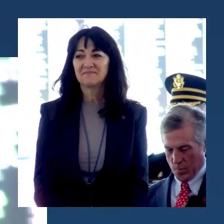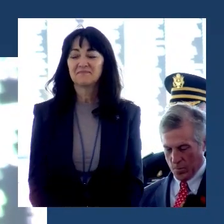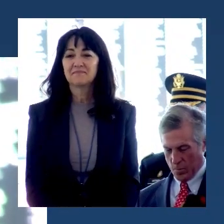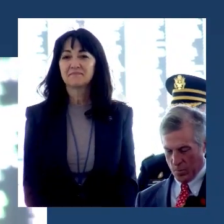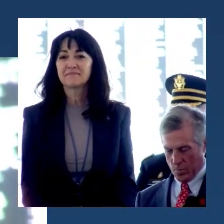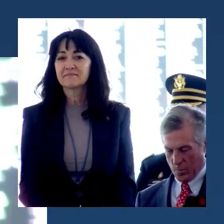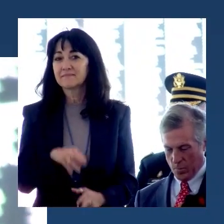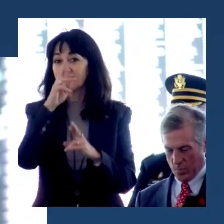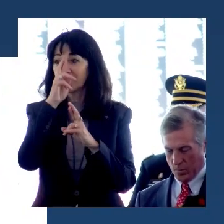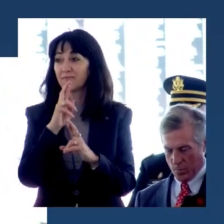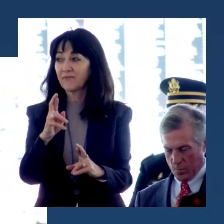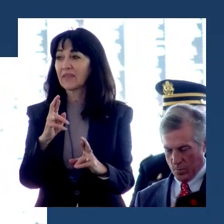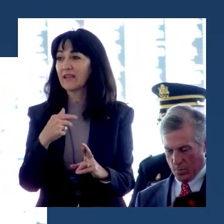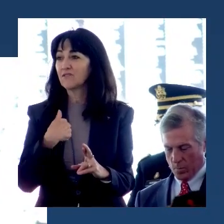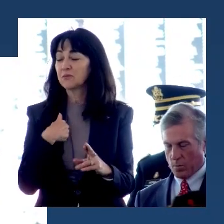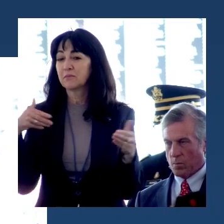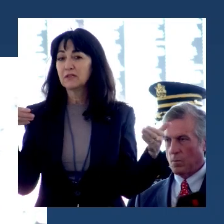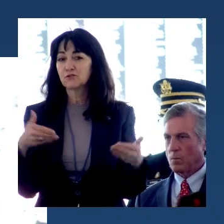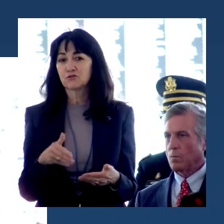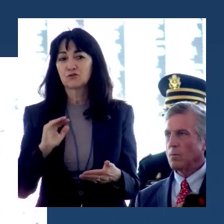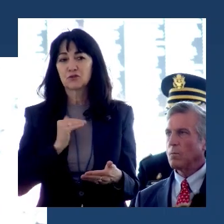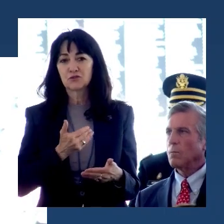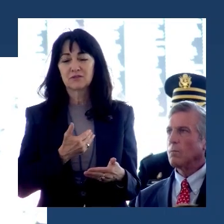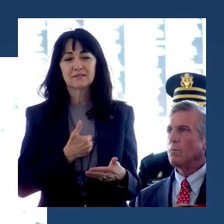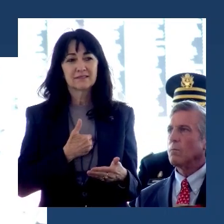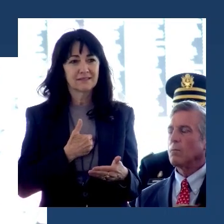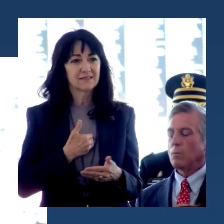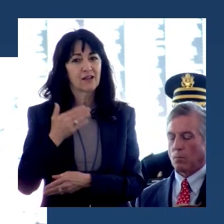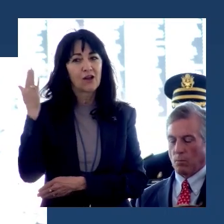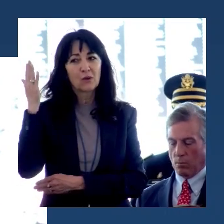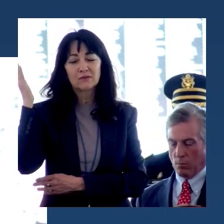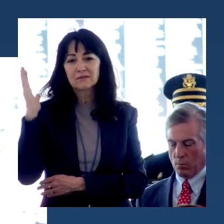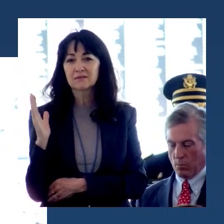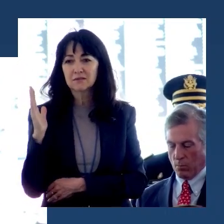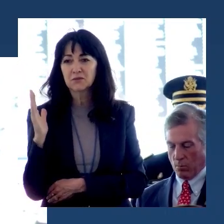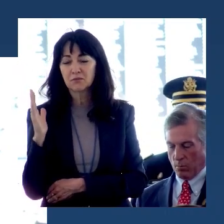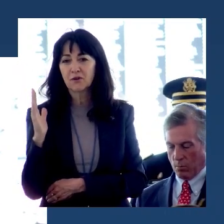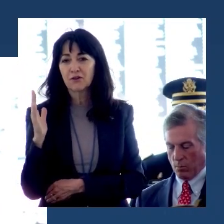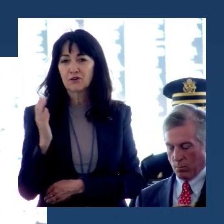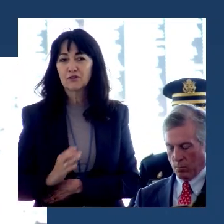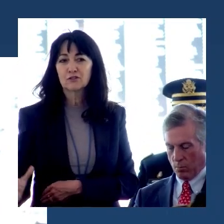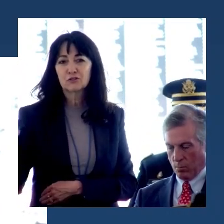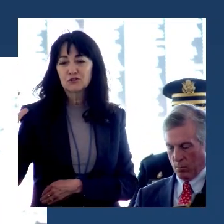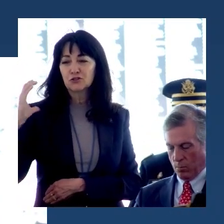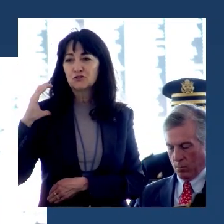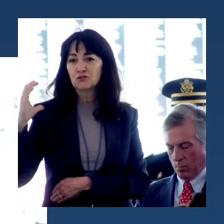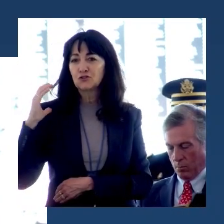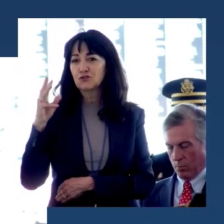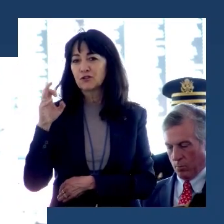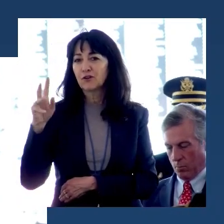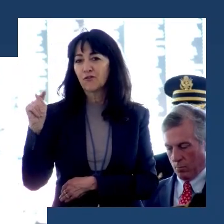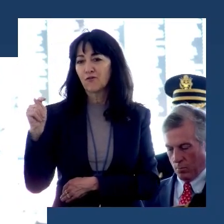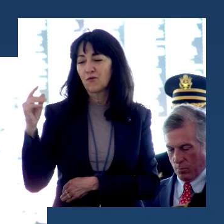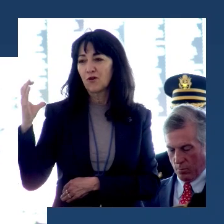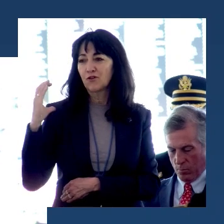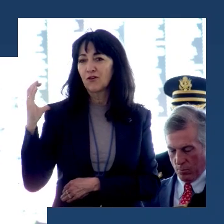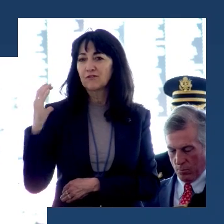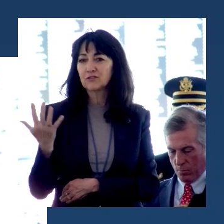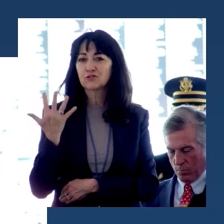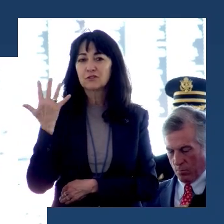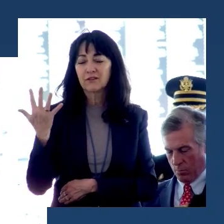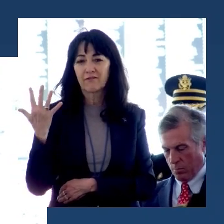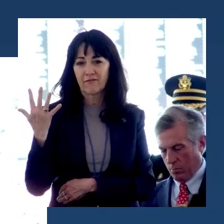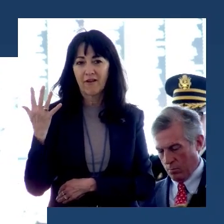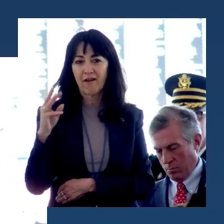It is an honor for me to introduce our keynote speaker, Chief Warrant Officer 5, Phyllis J. Wilson. She